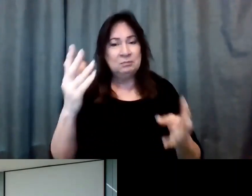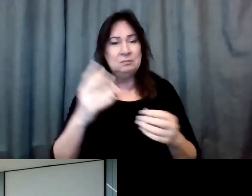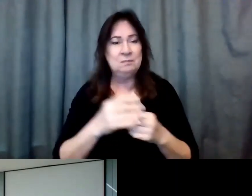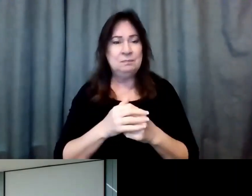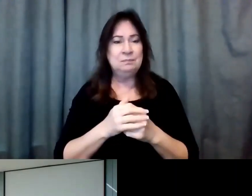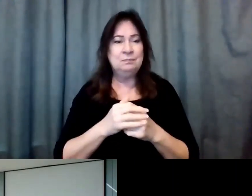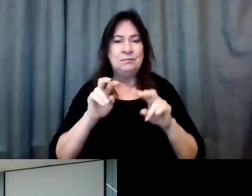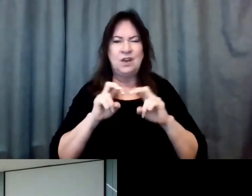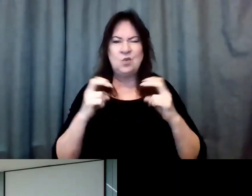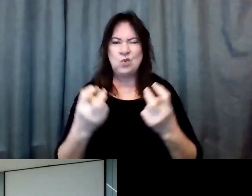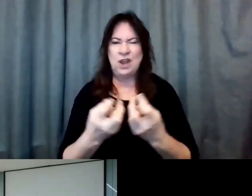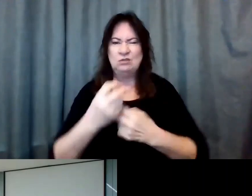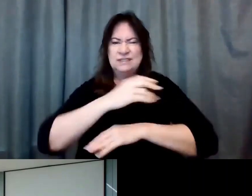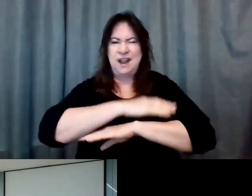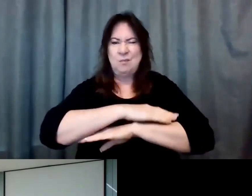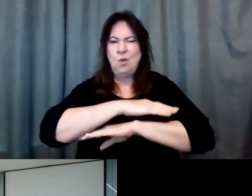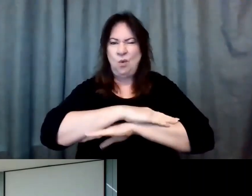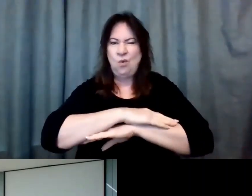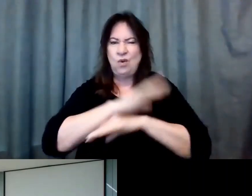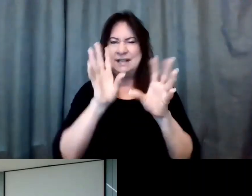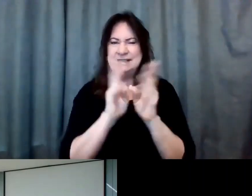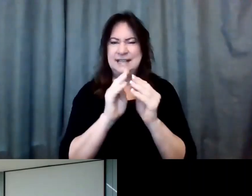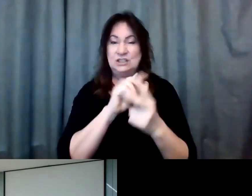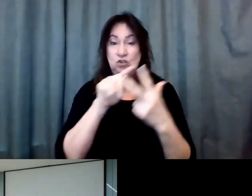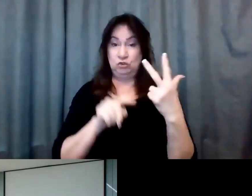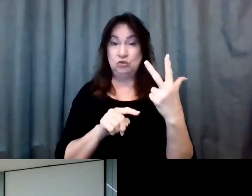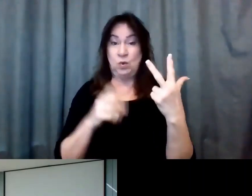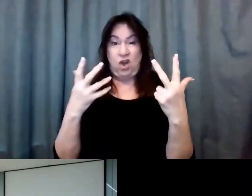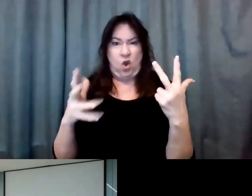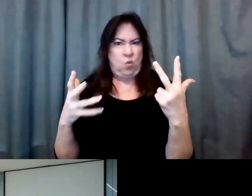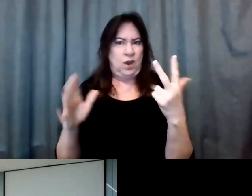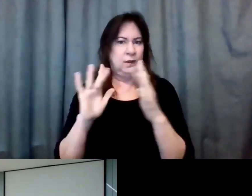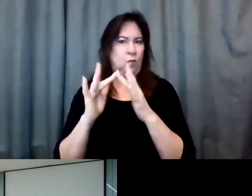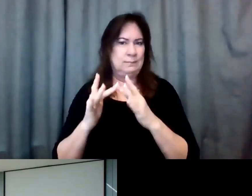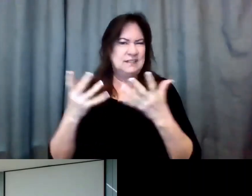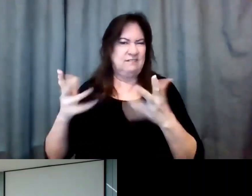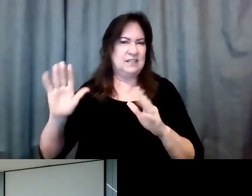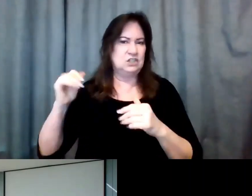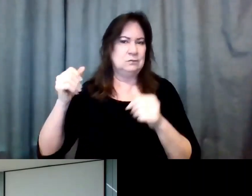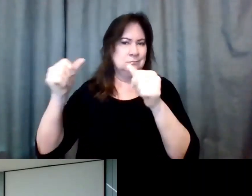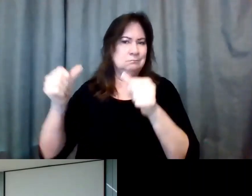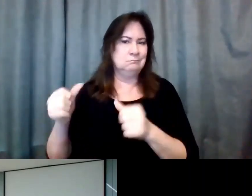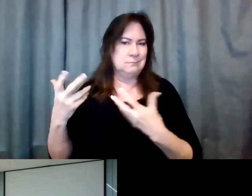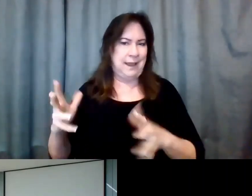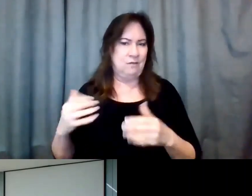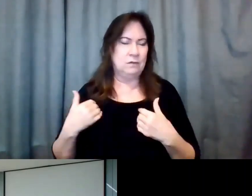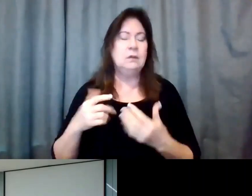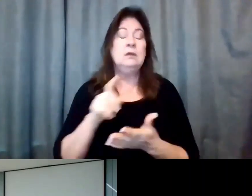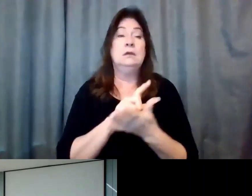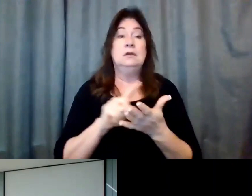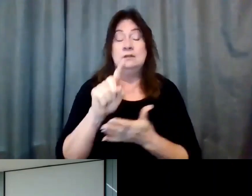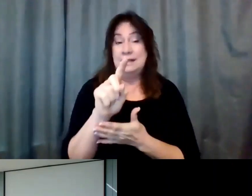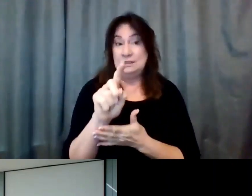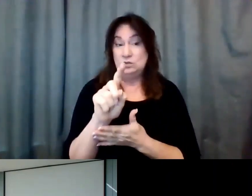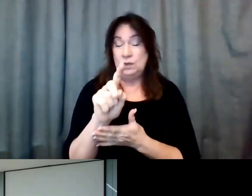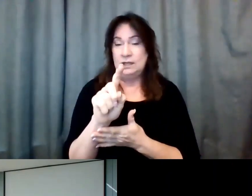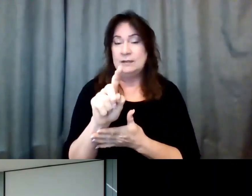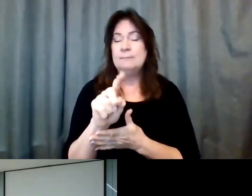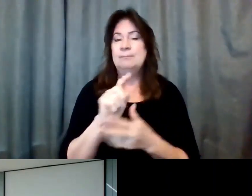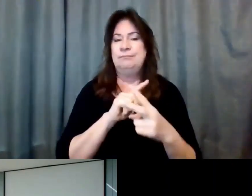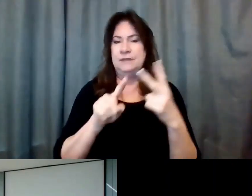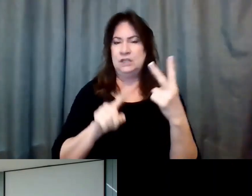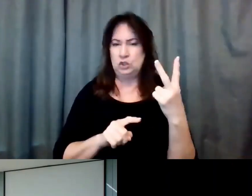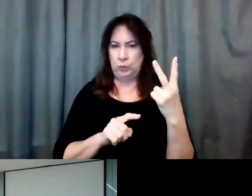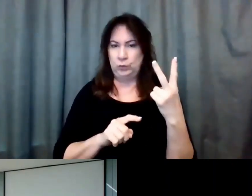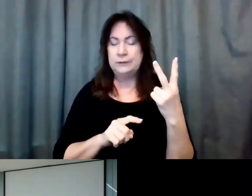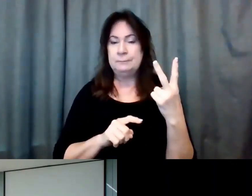a roundtable session. So there are three of those already on the website. Next week, we will be holding two